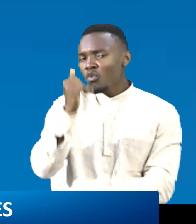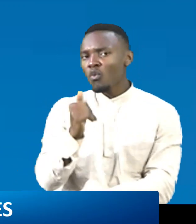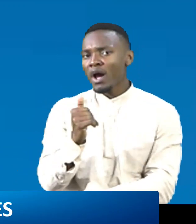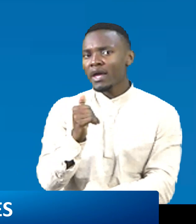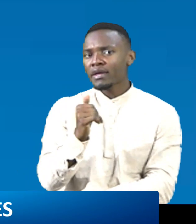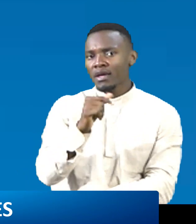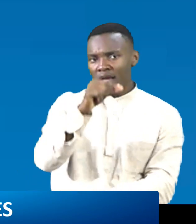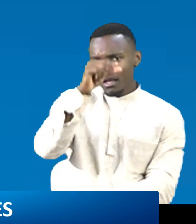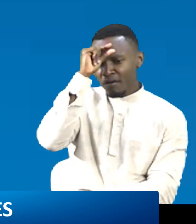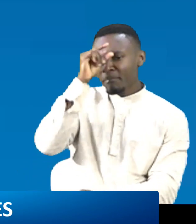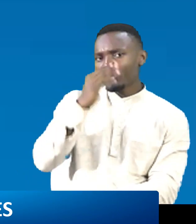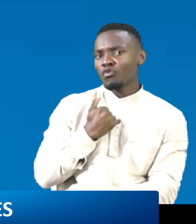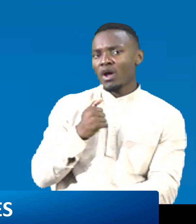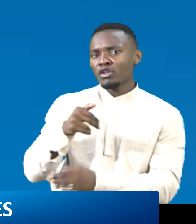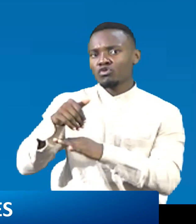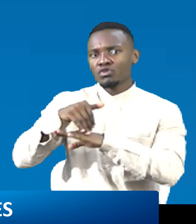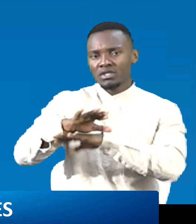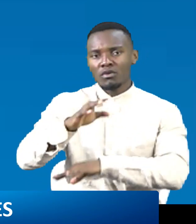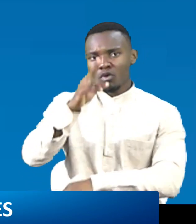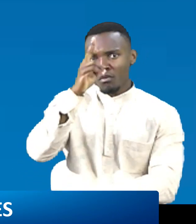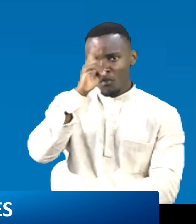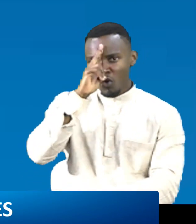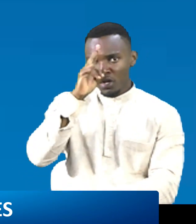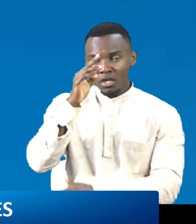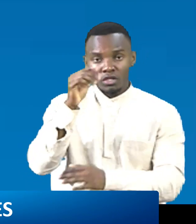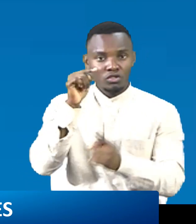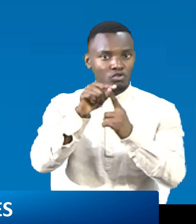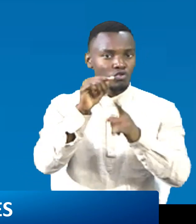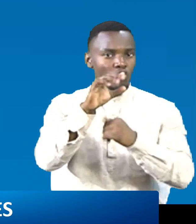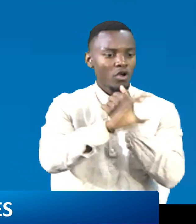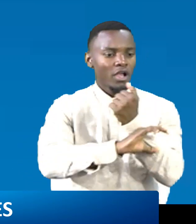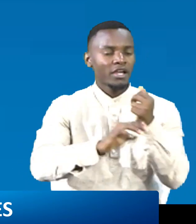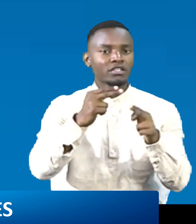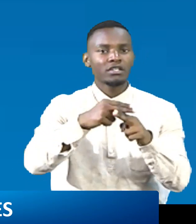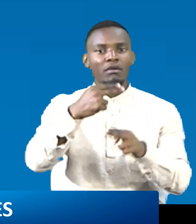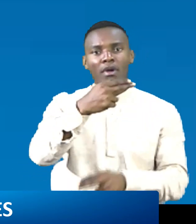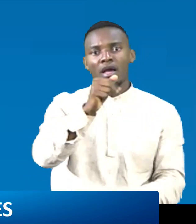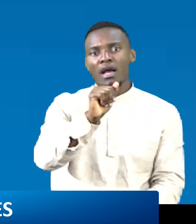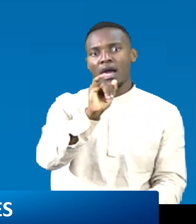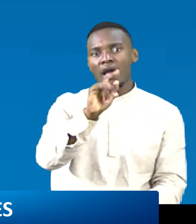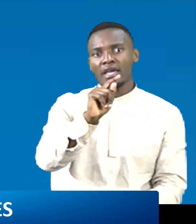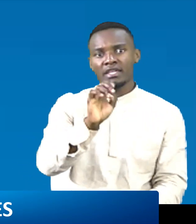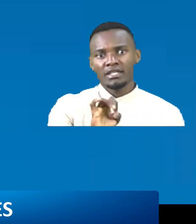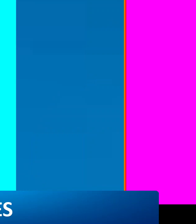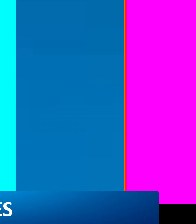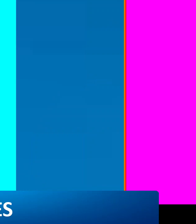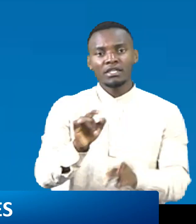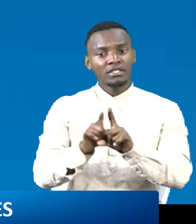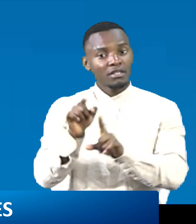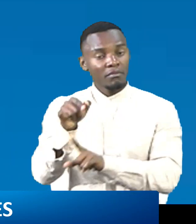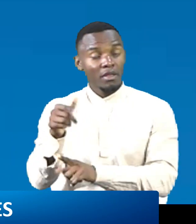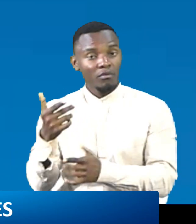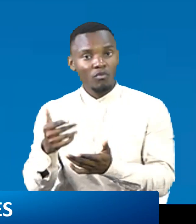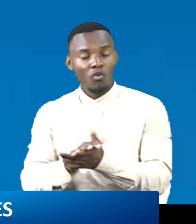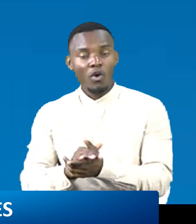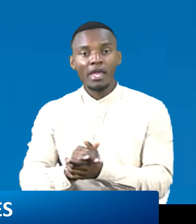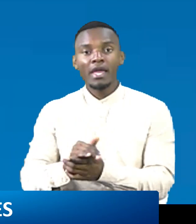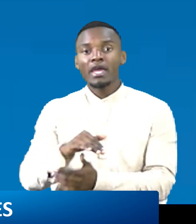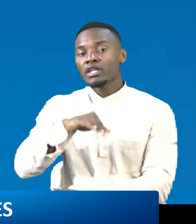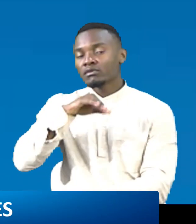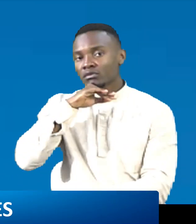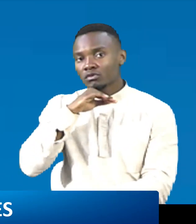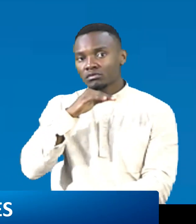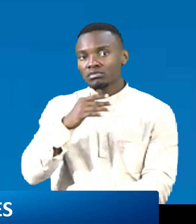it ill-enforced. The leaders spoke at the Jaramogi Oginga Odinga University, where they attended Oburu